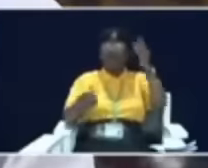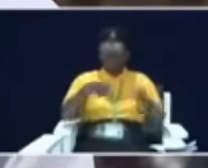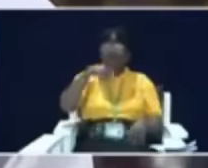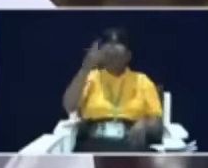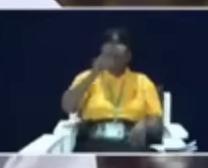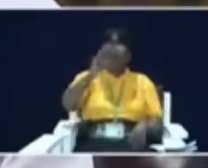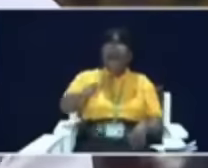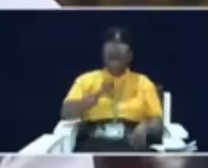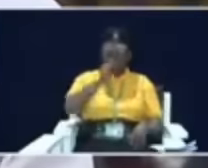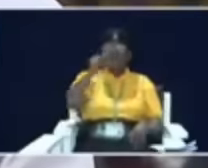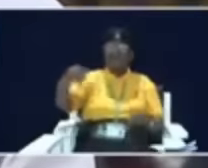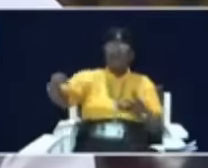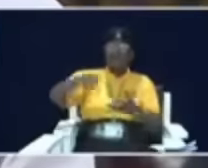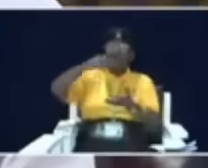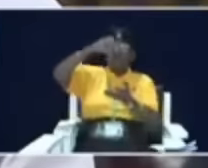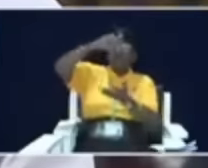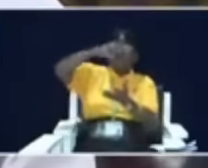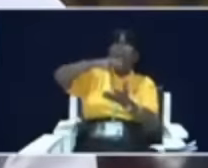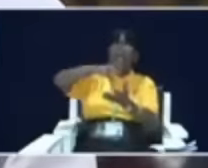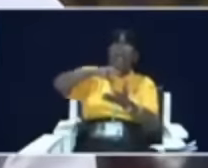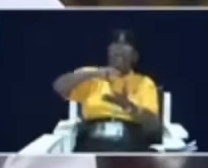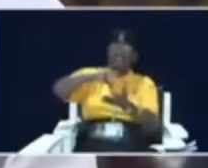I am rich.